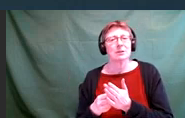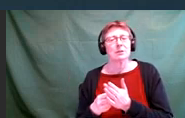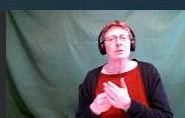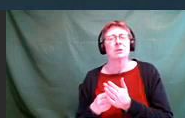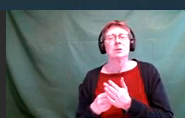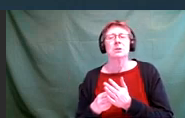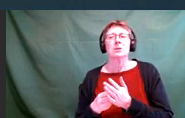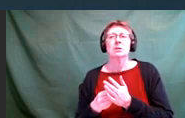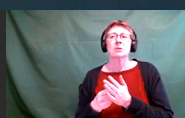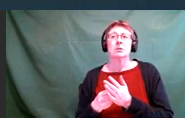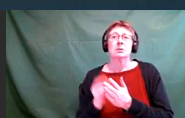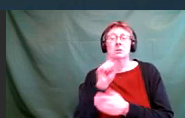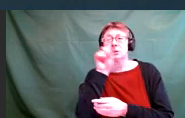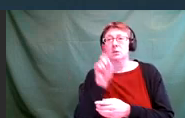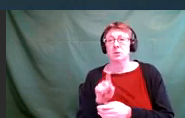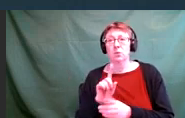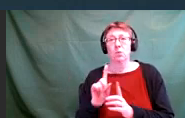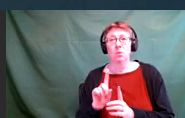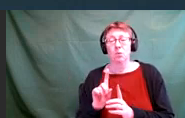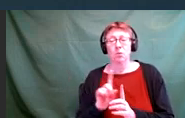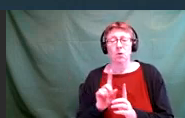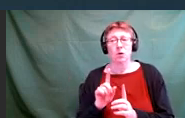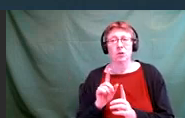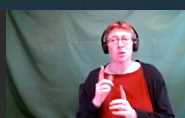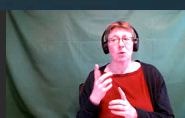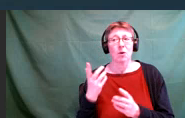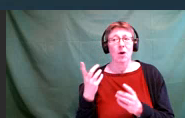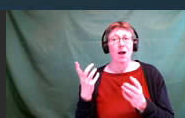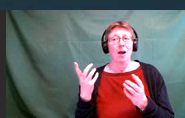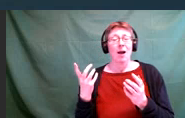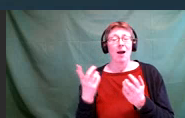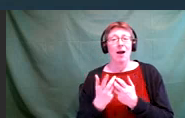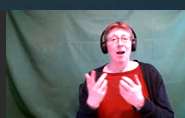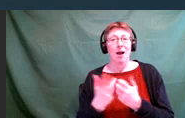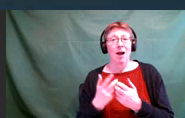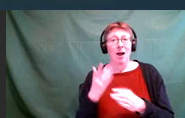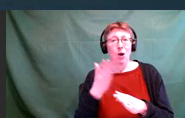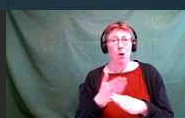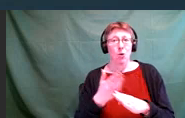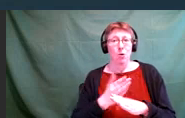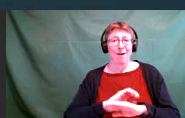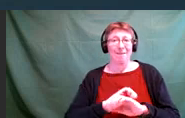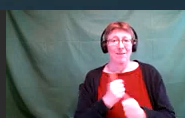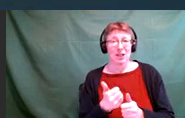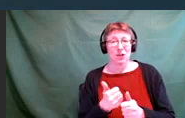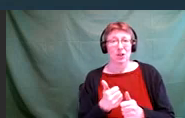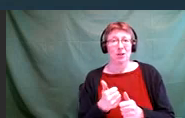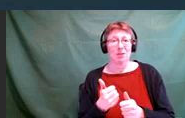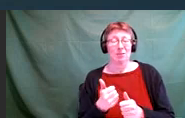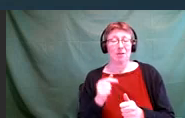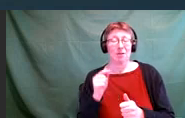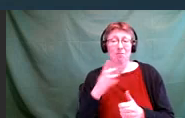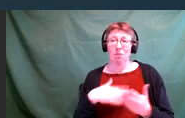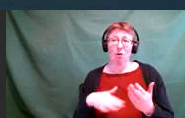So it raises the question, therefore, how efficient are markets?